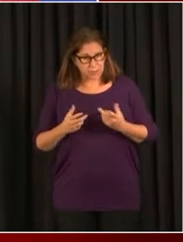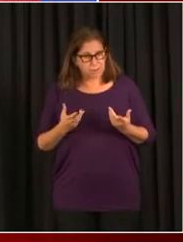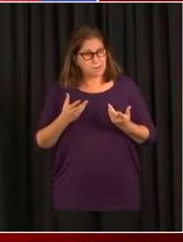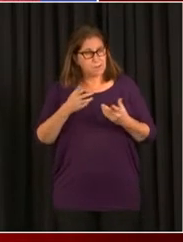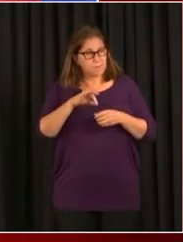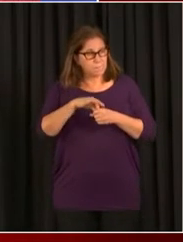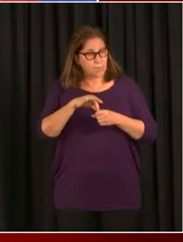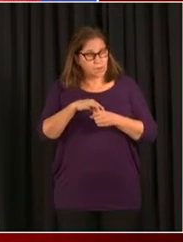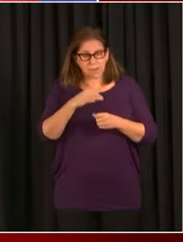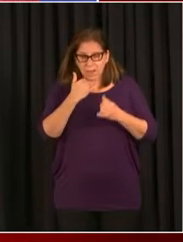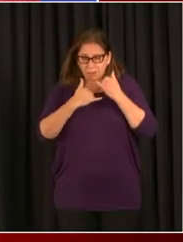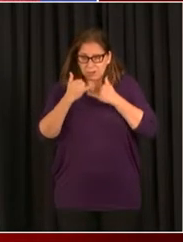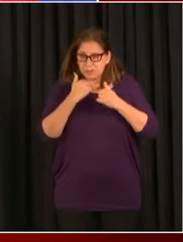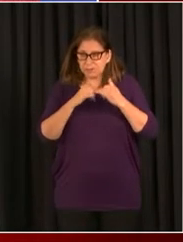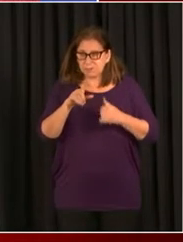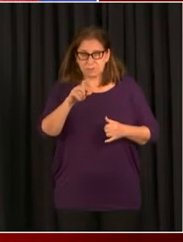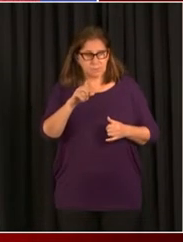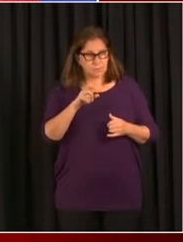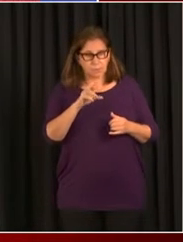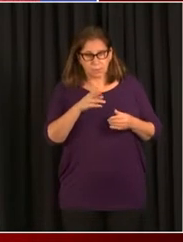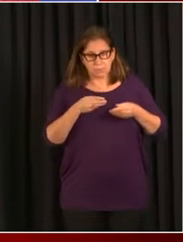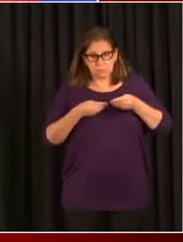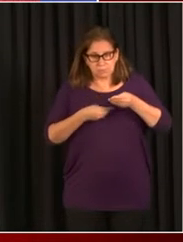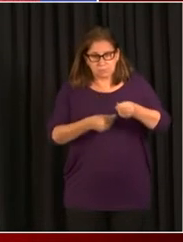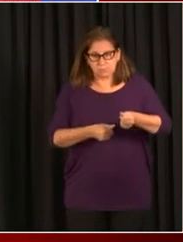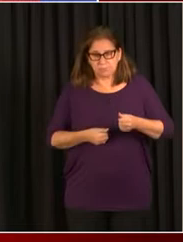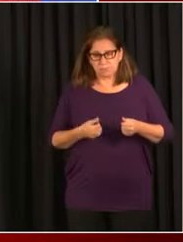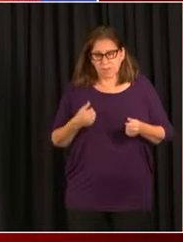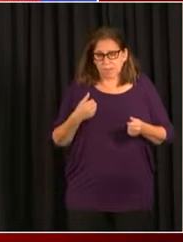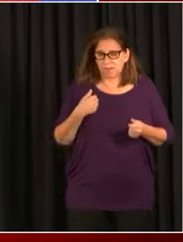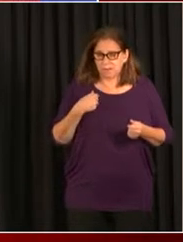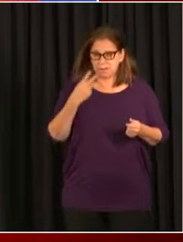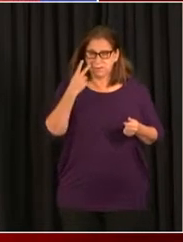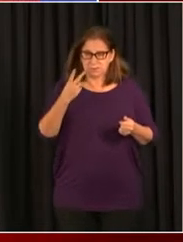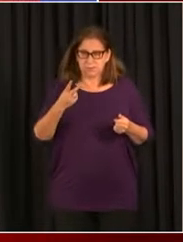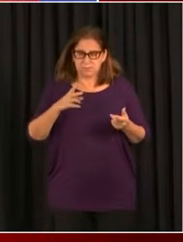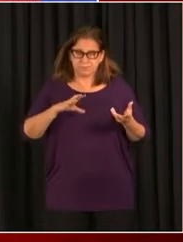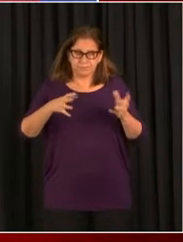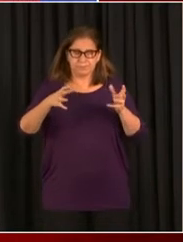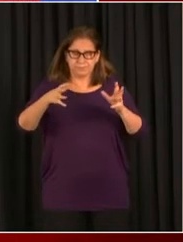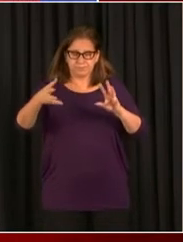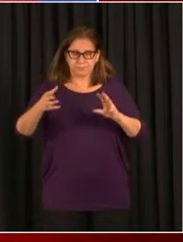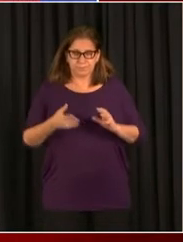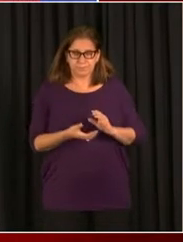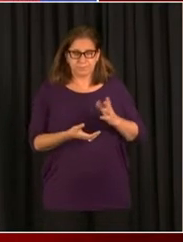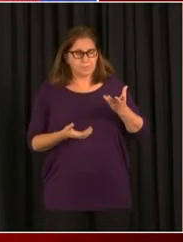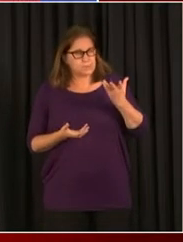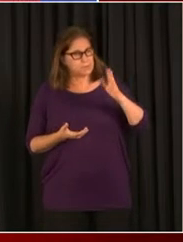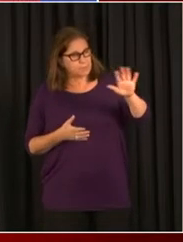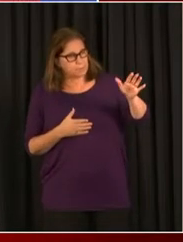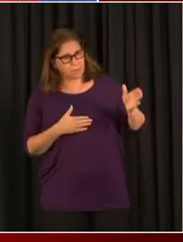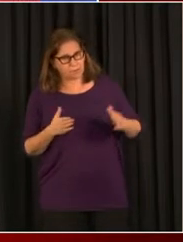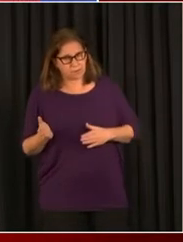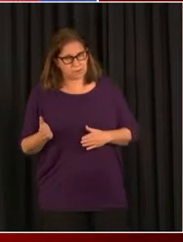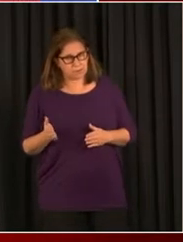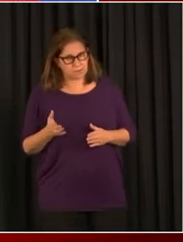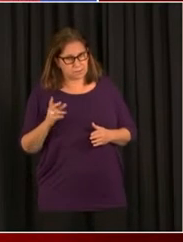civil unrest already in the past months in DC. What are your plans between DC